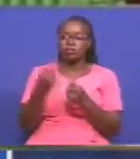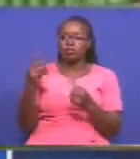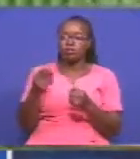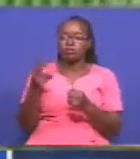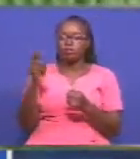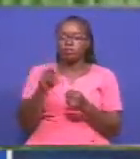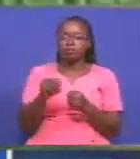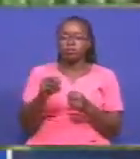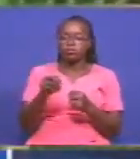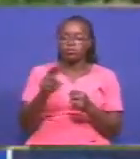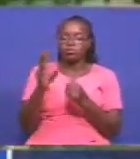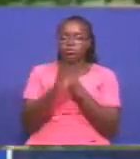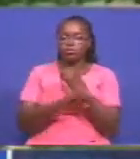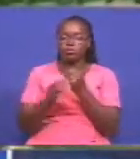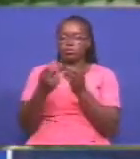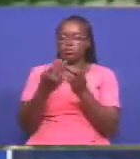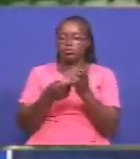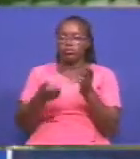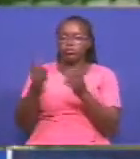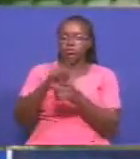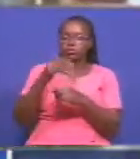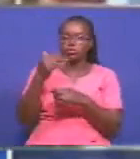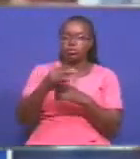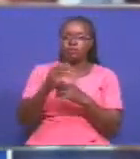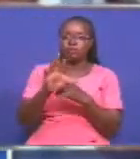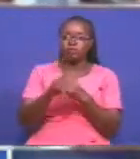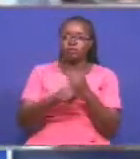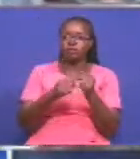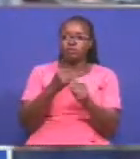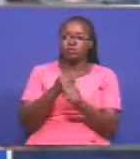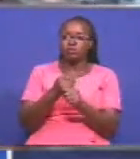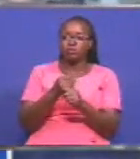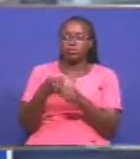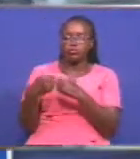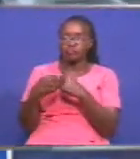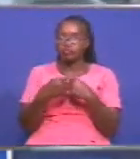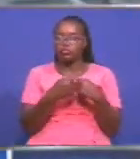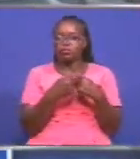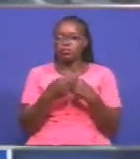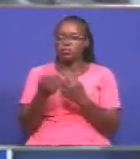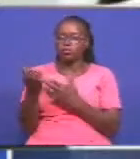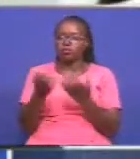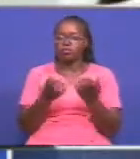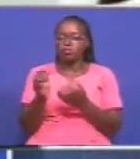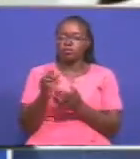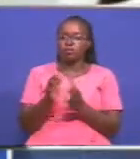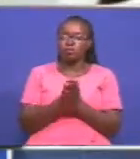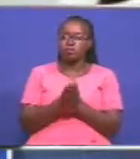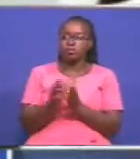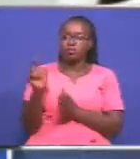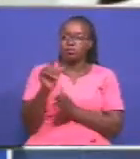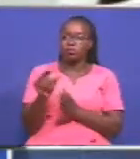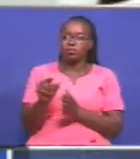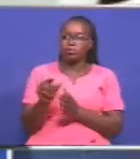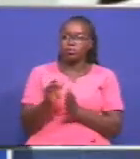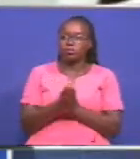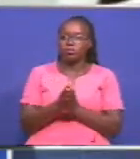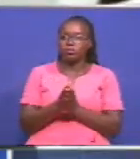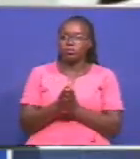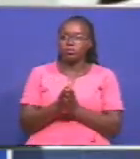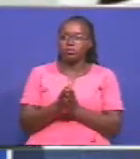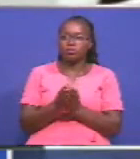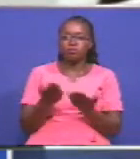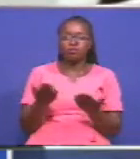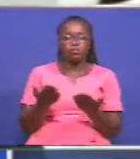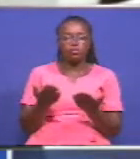two countries hope to double the digits in the next 5 years by addressing challenges in the trade regime. The hallmark of the bilateral talks